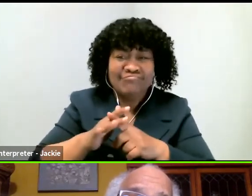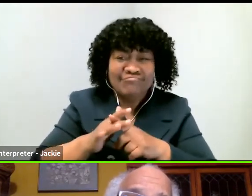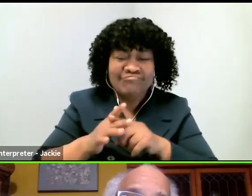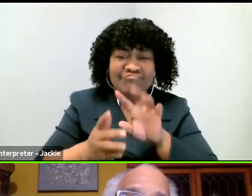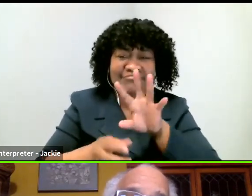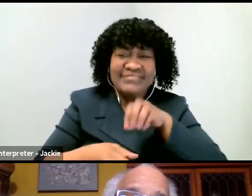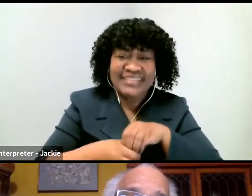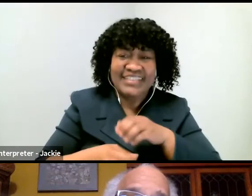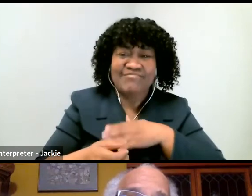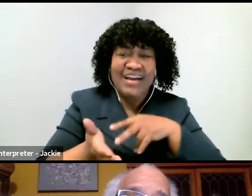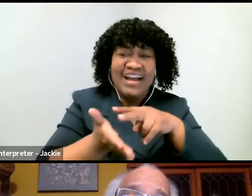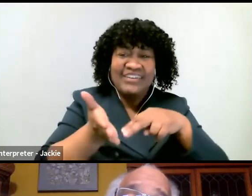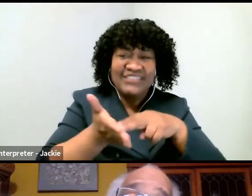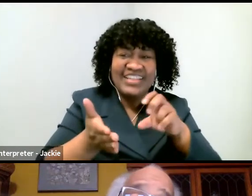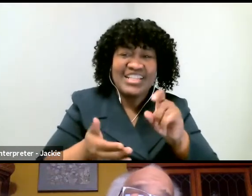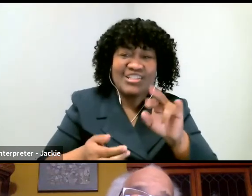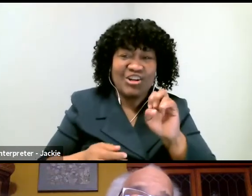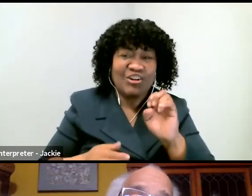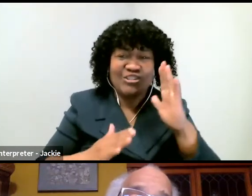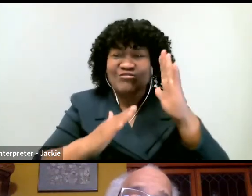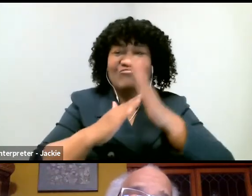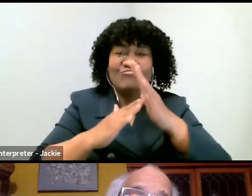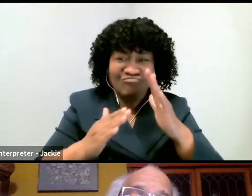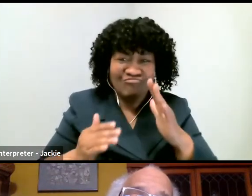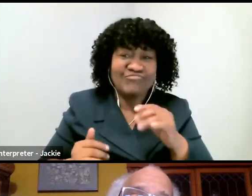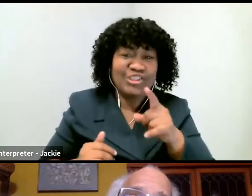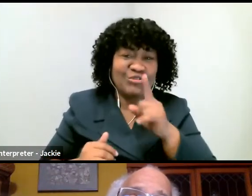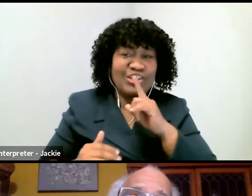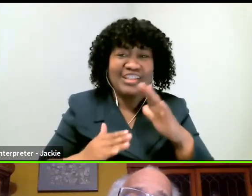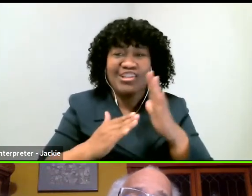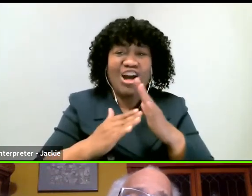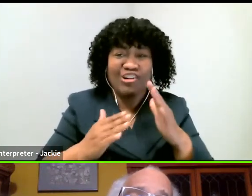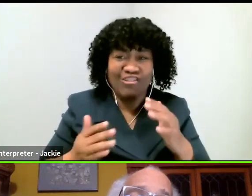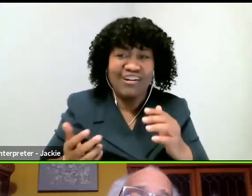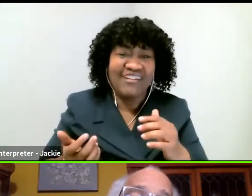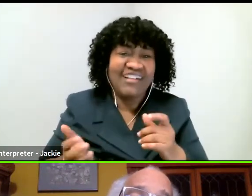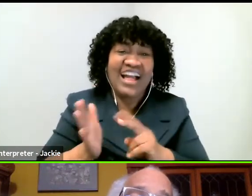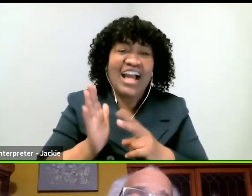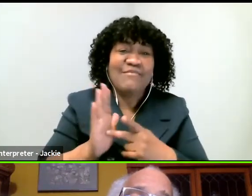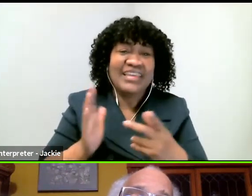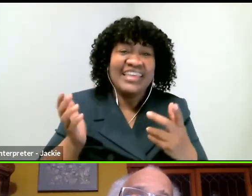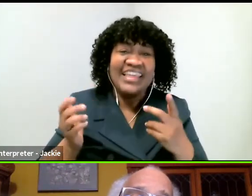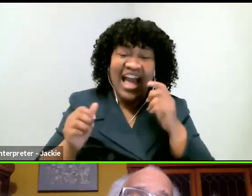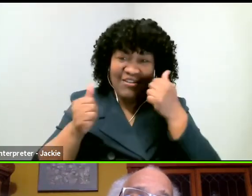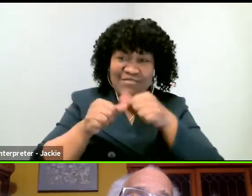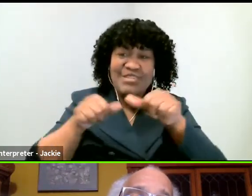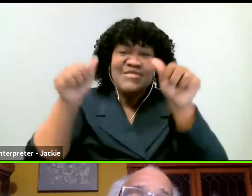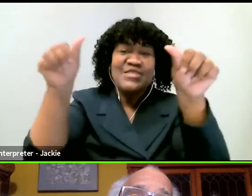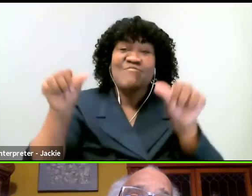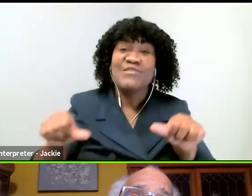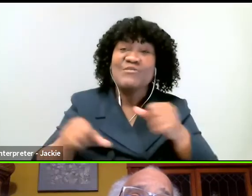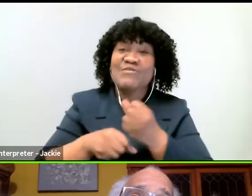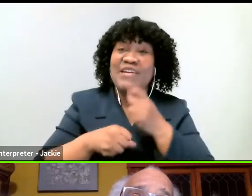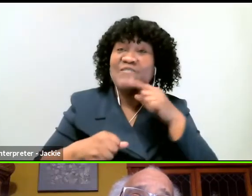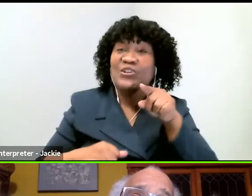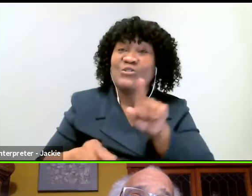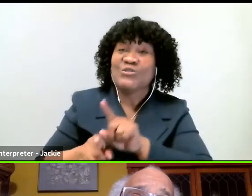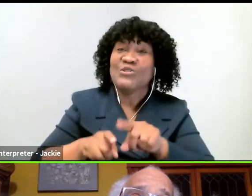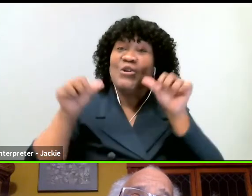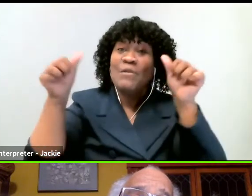series. Oh, really? I didn't know that. Oh, yeah. You were the. I recall the poster we made for you,